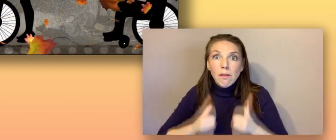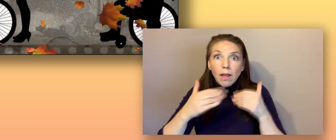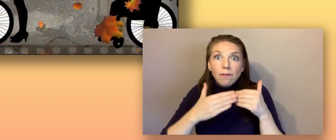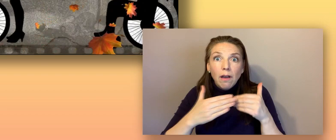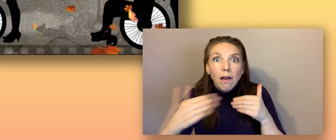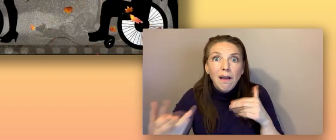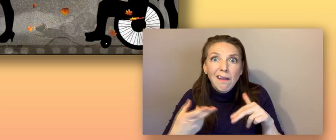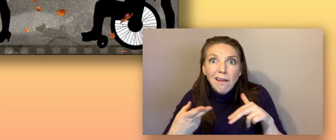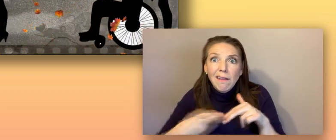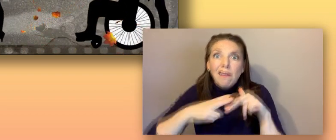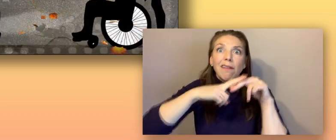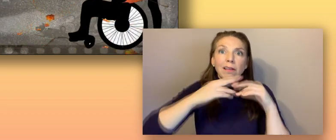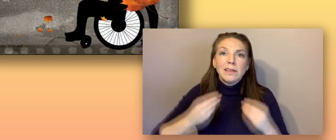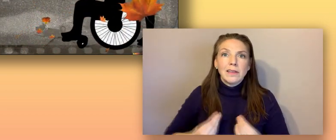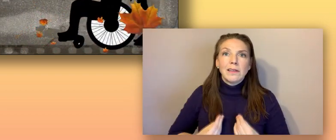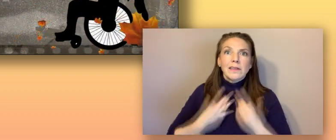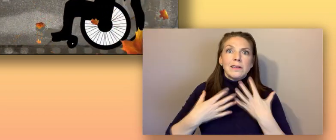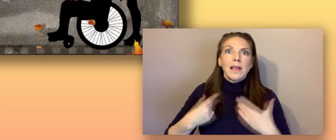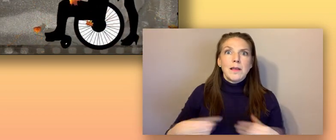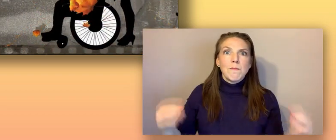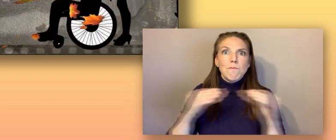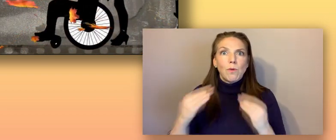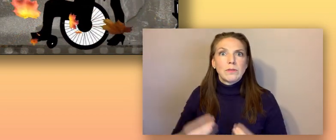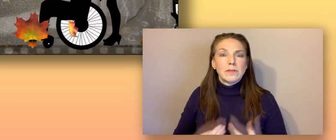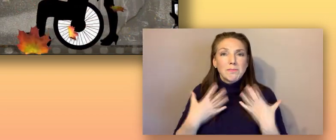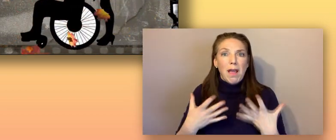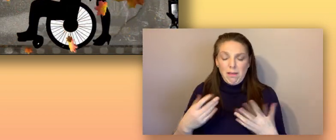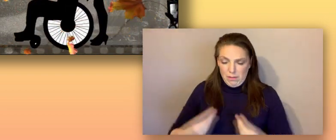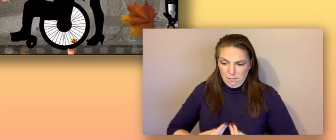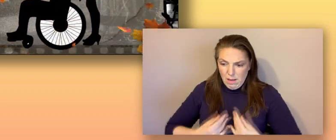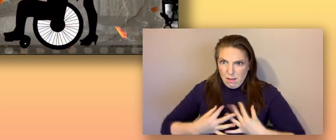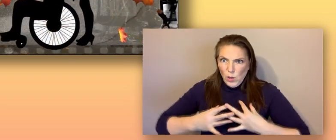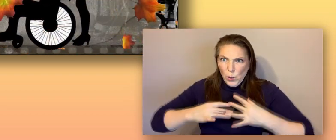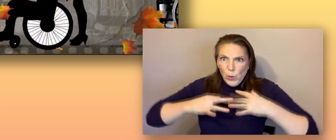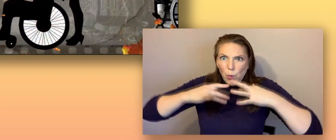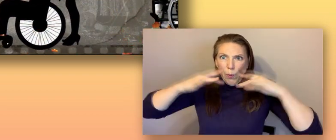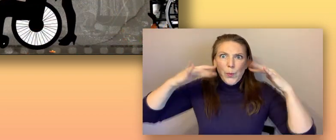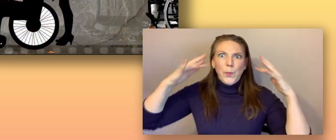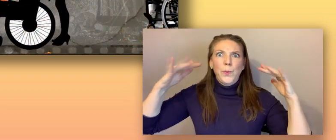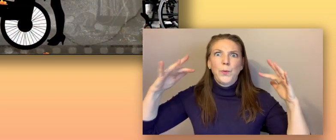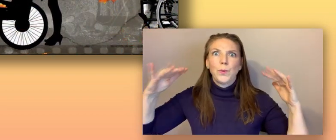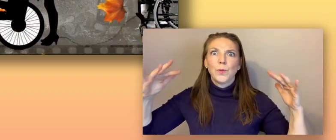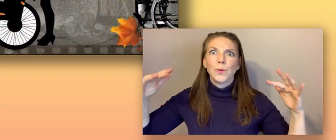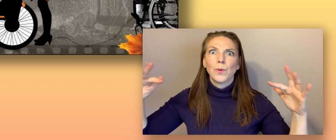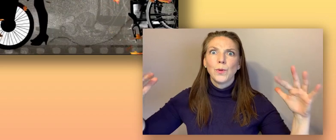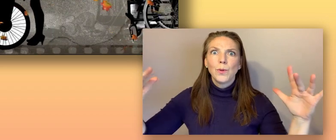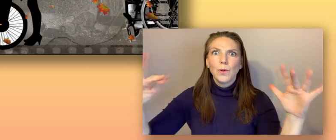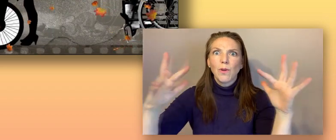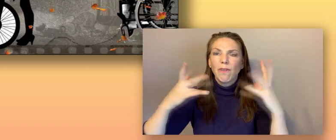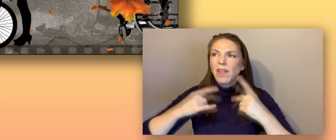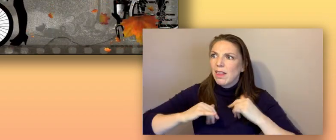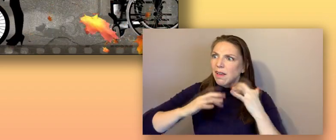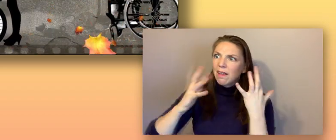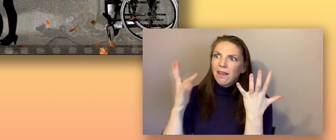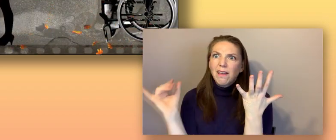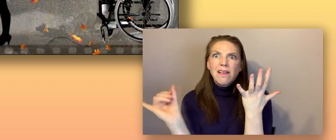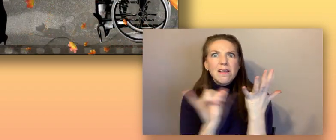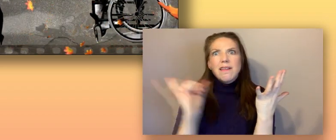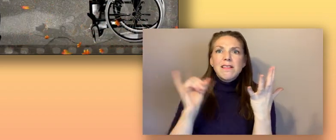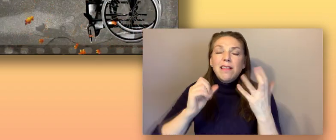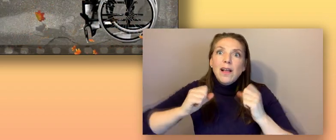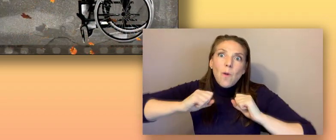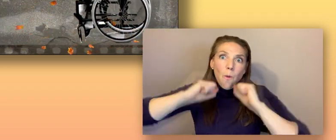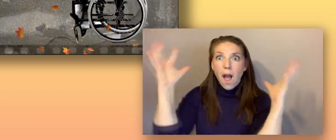are. I am more and more inspired. I can just burst with inspiration. The inspiration just fills me up like a great